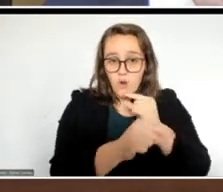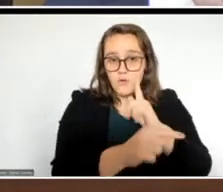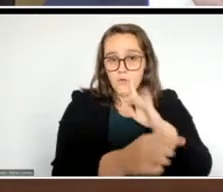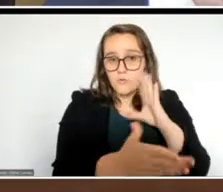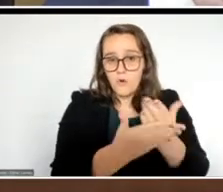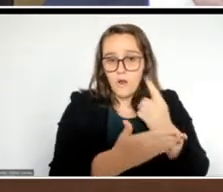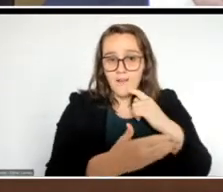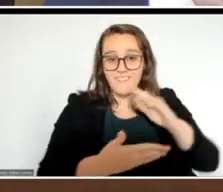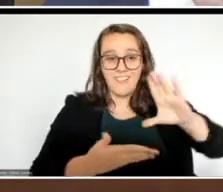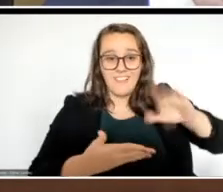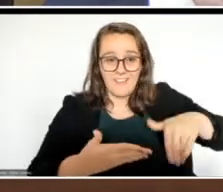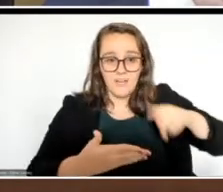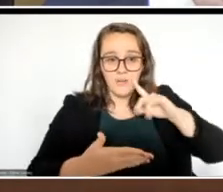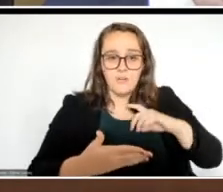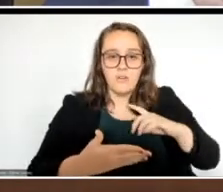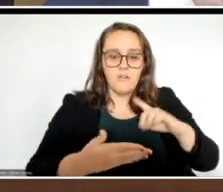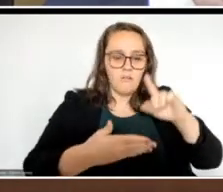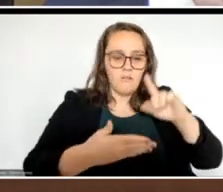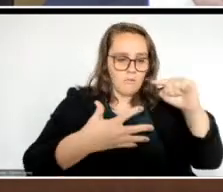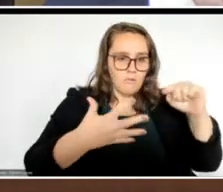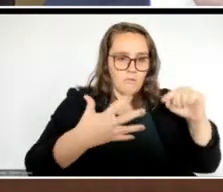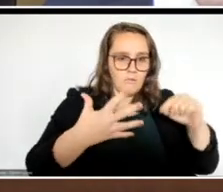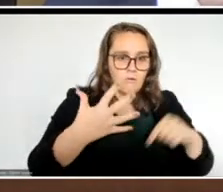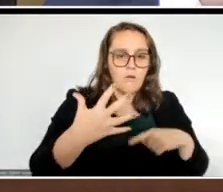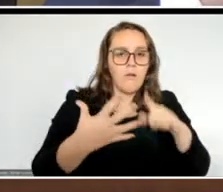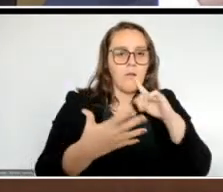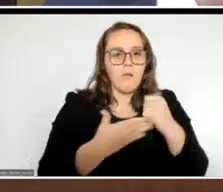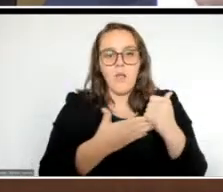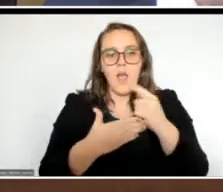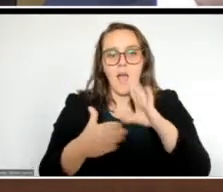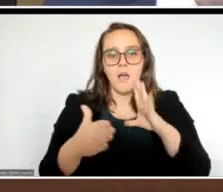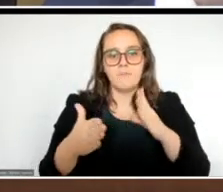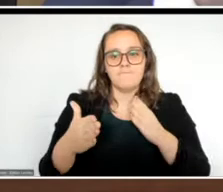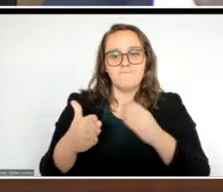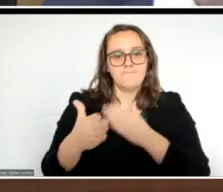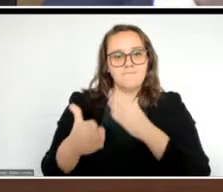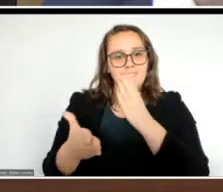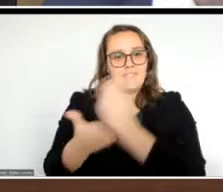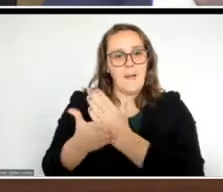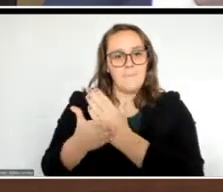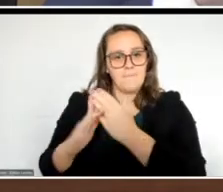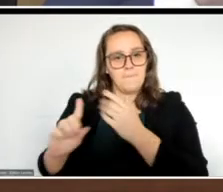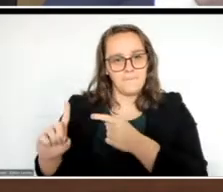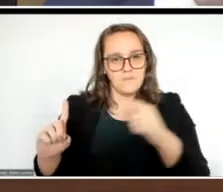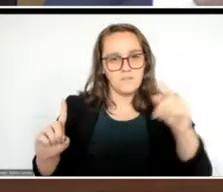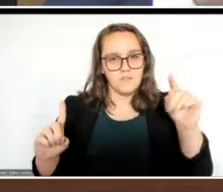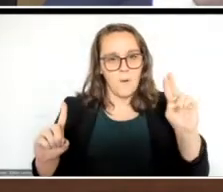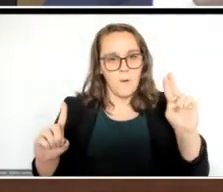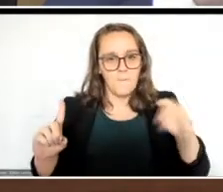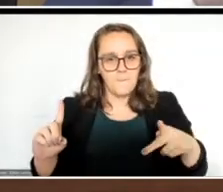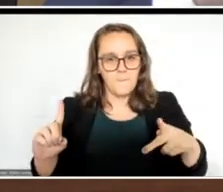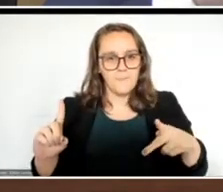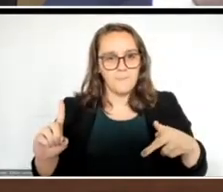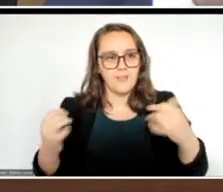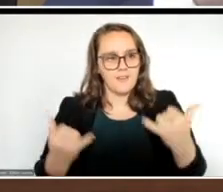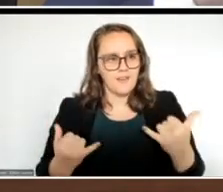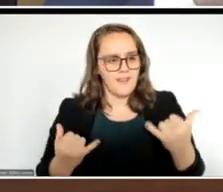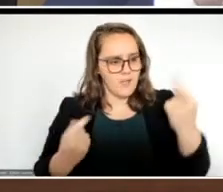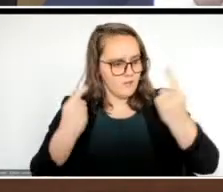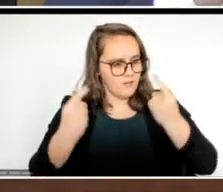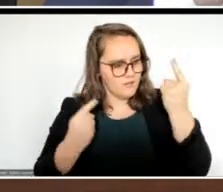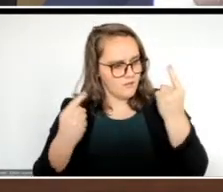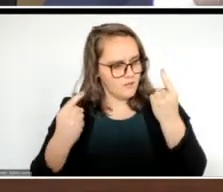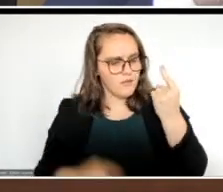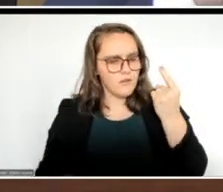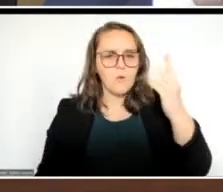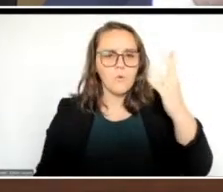these people had a hand in stopping Donald Trump. This leads us to a key question. Why would Americans assume